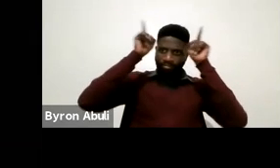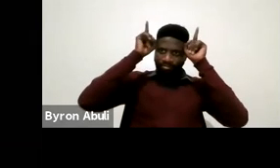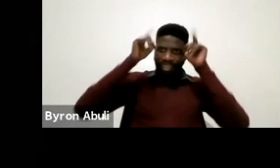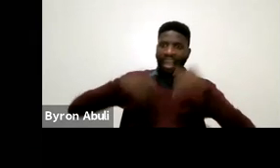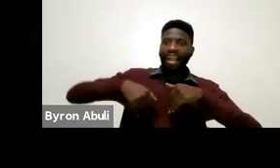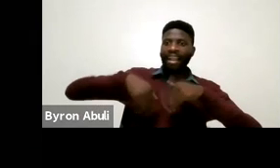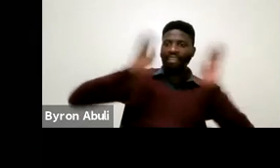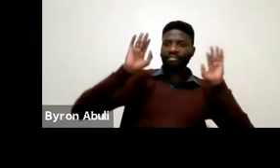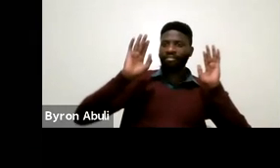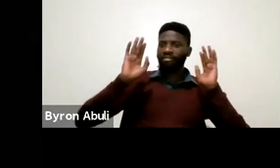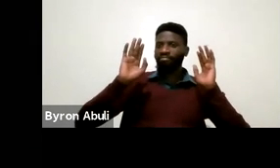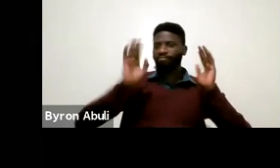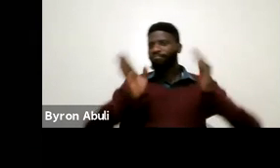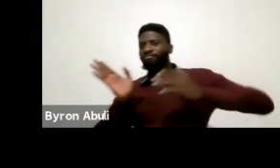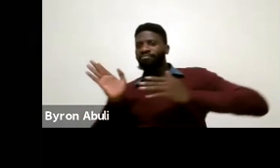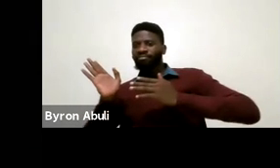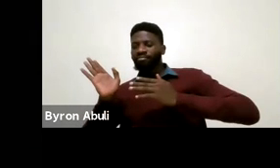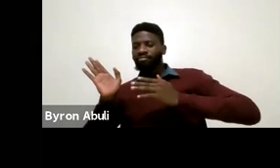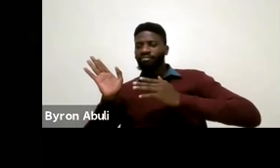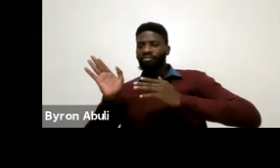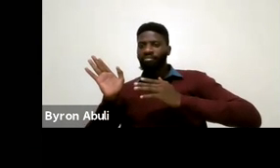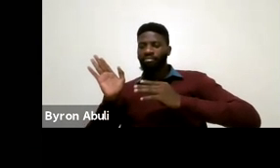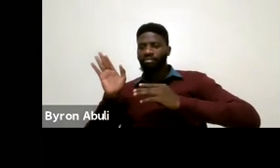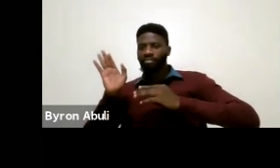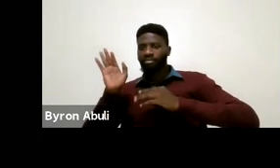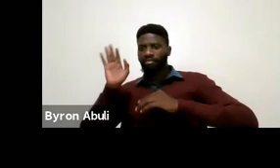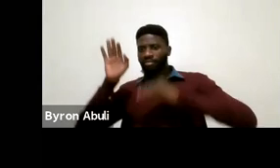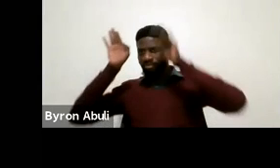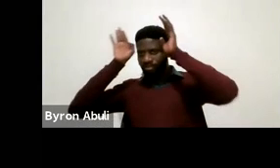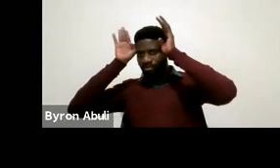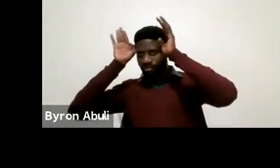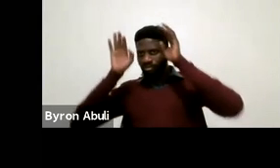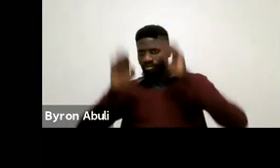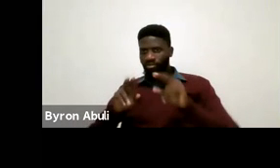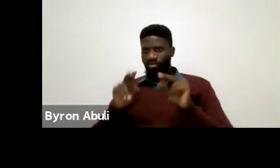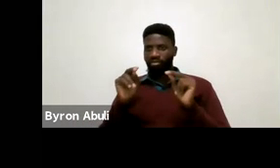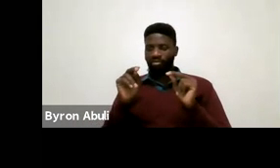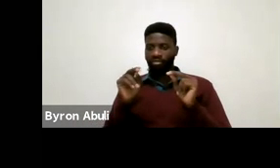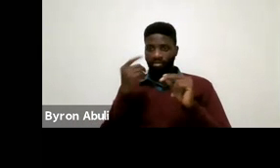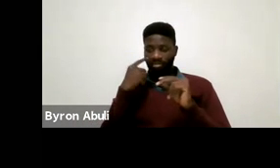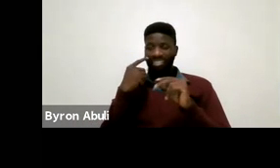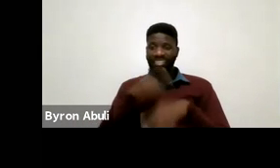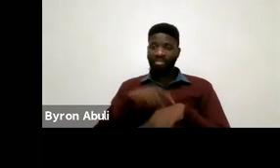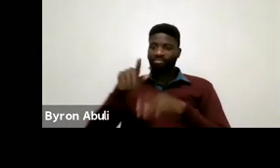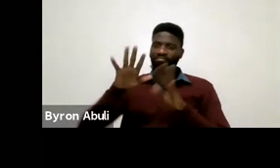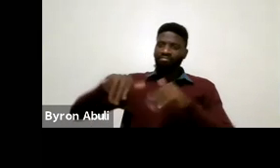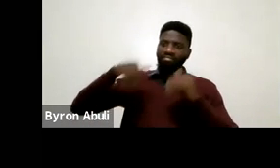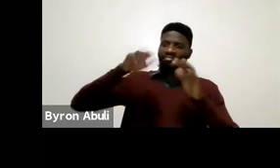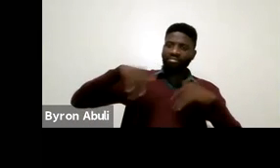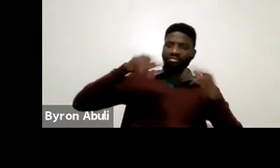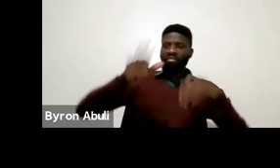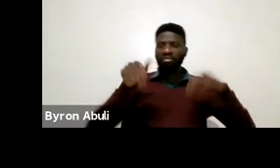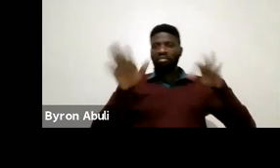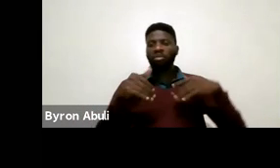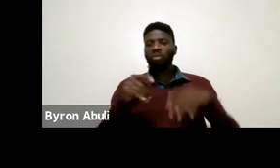been running for the last 1 hour, and you are sure that the antelope is almost getting tired, and your chances of succeeding are very close.